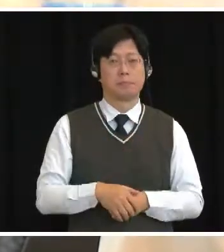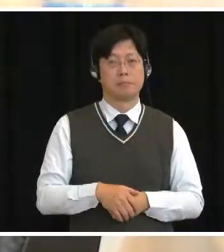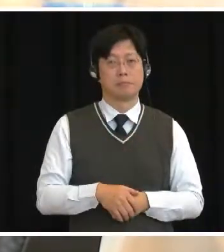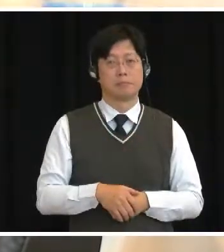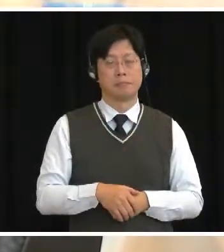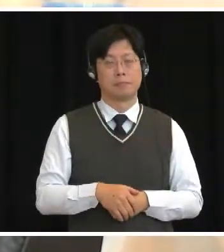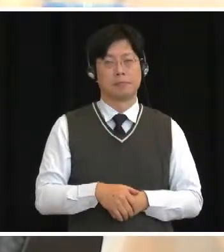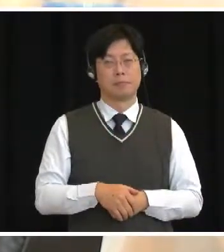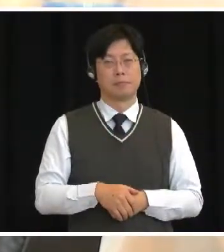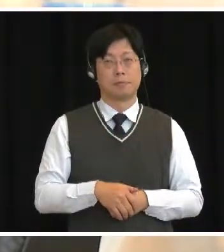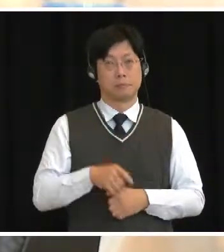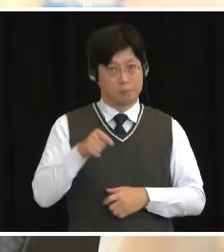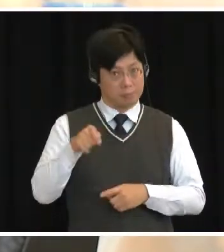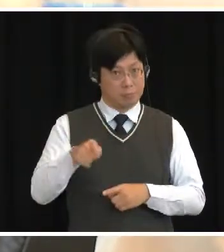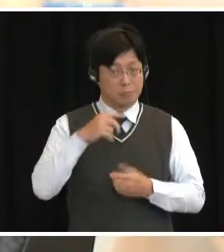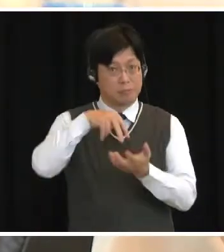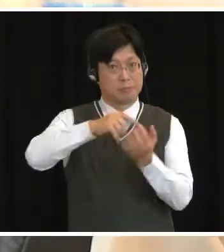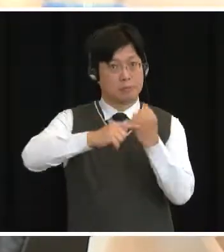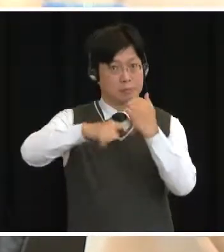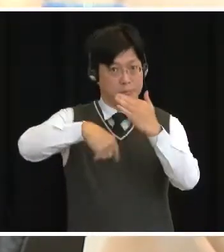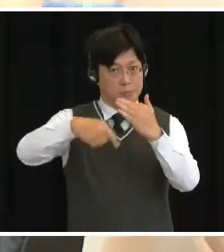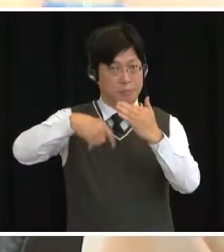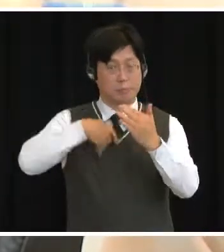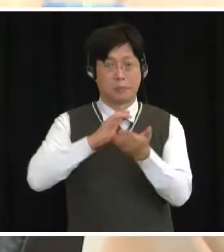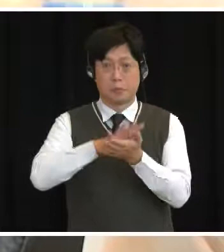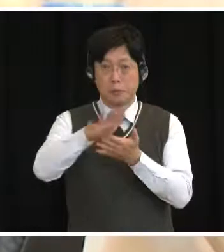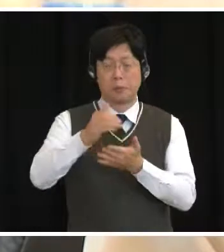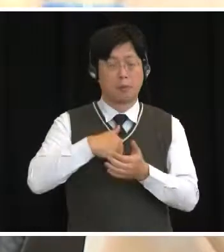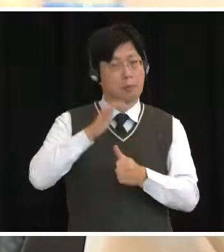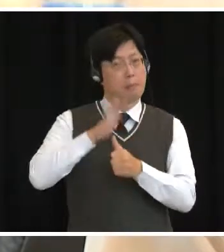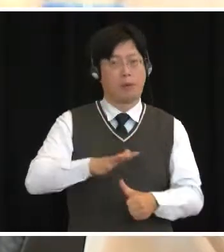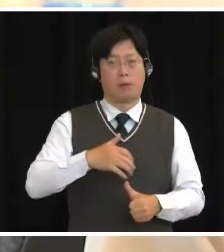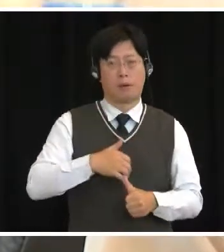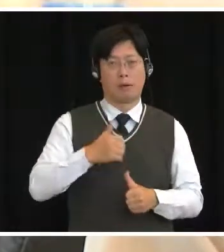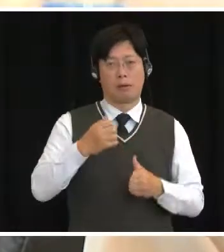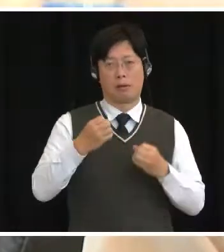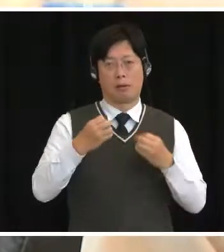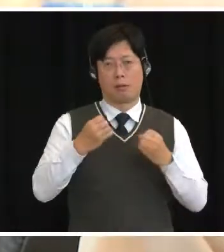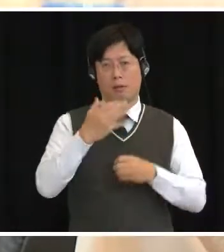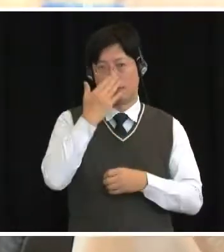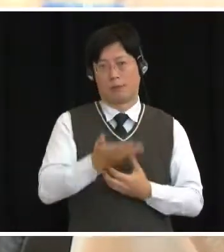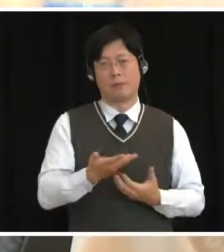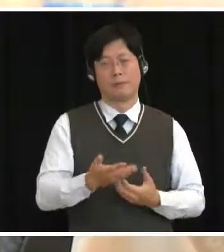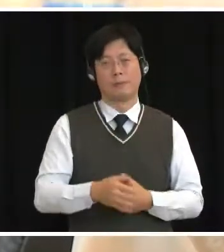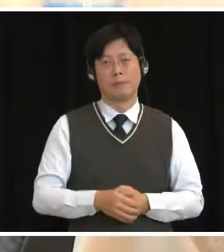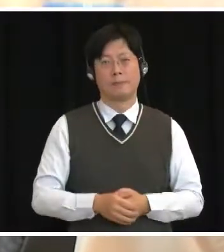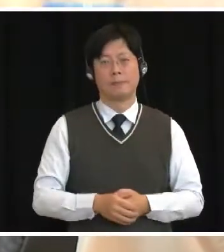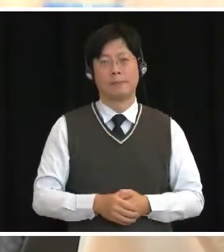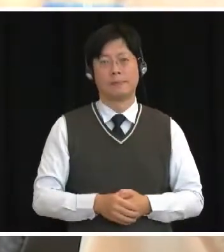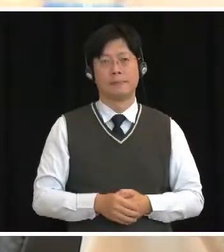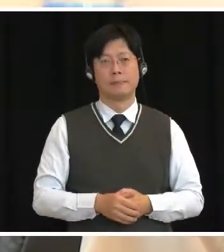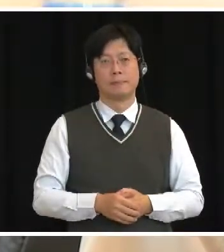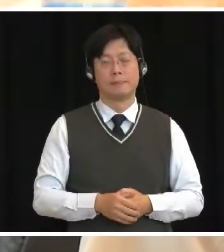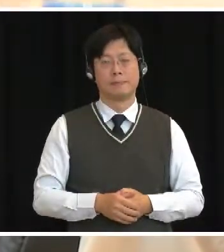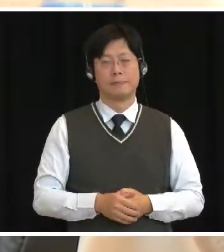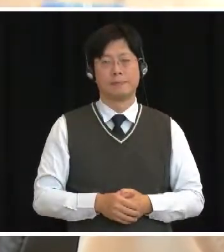The legislators had different opinions. So during that